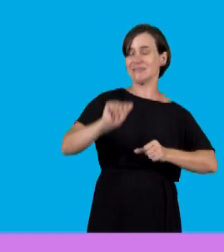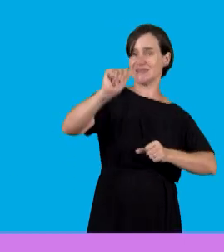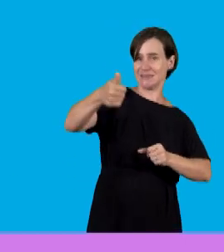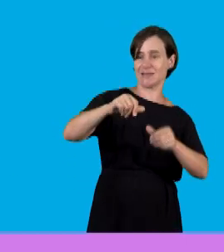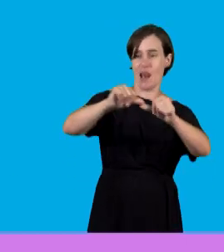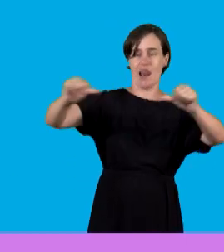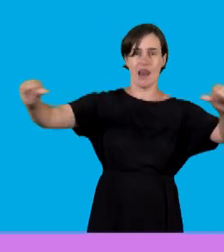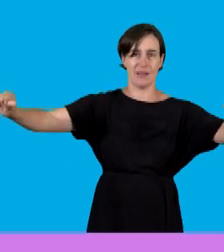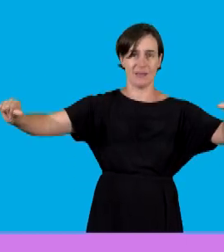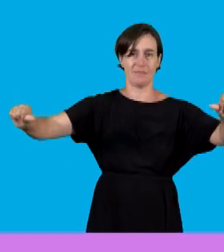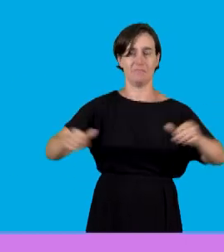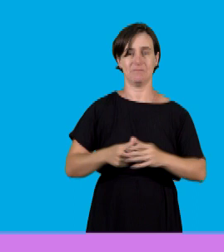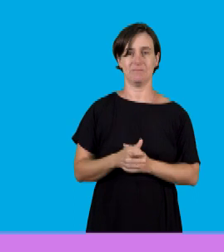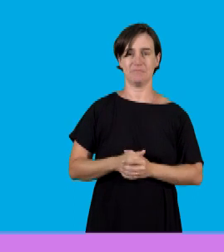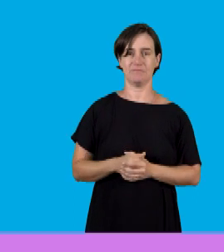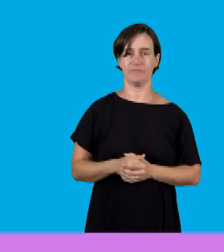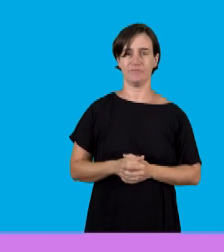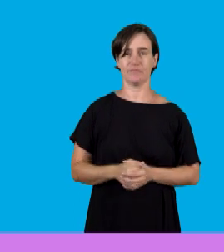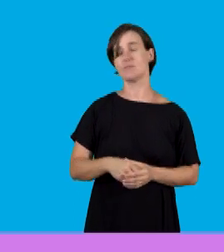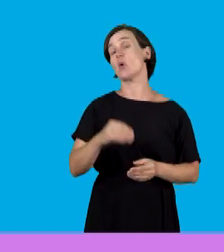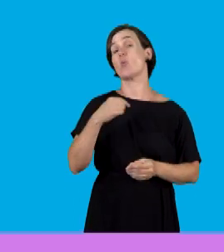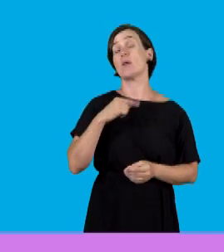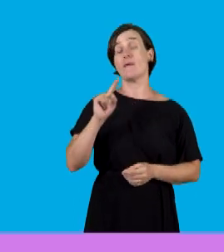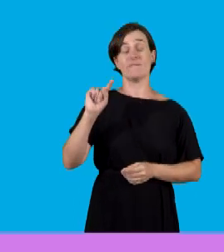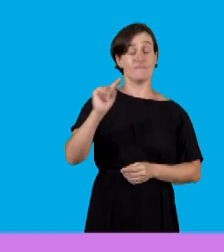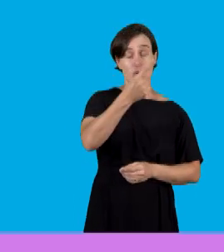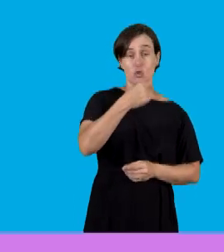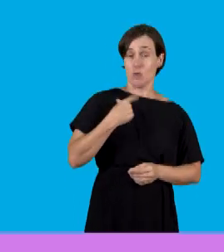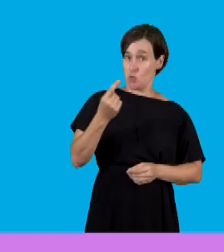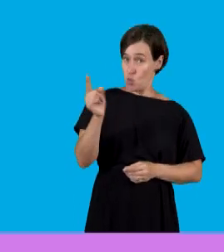that we are going to fence. So we have to find first the total